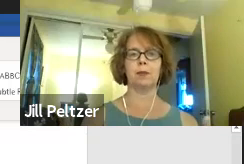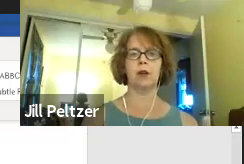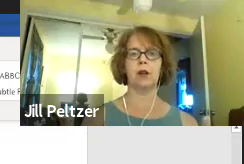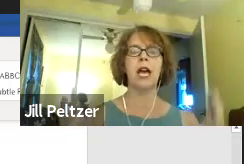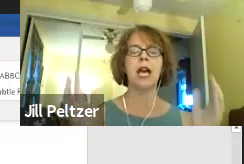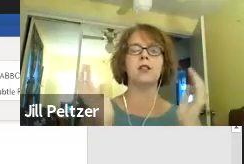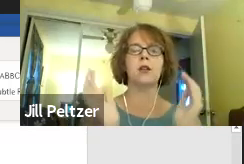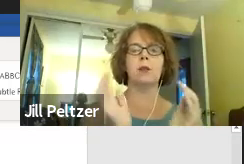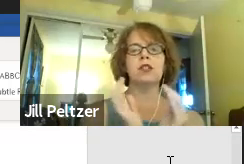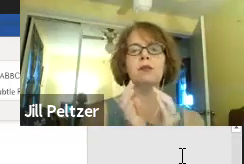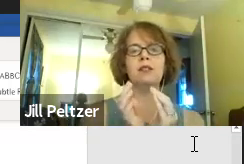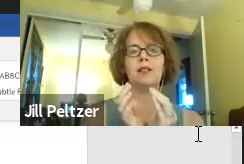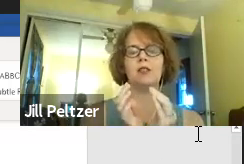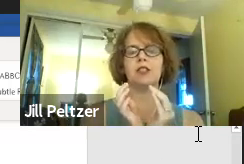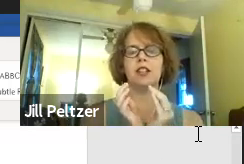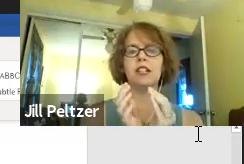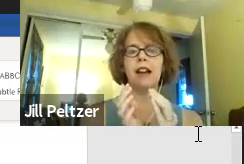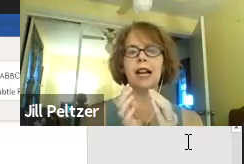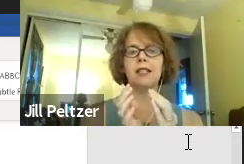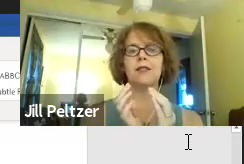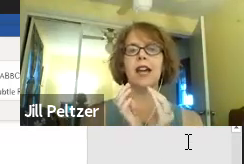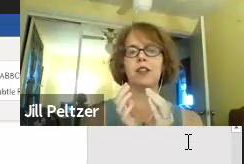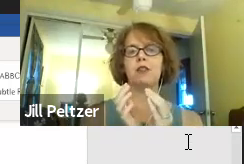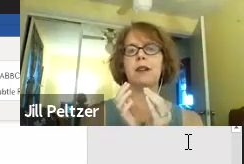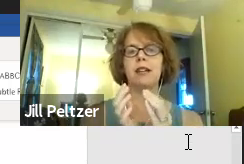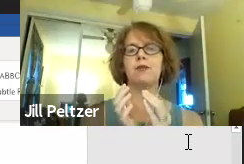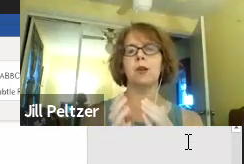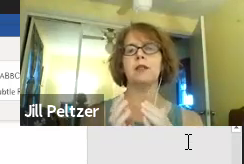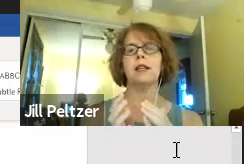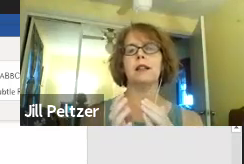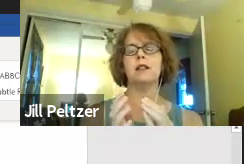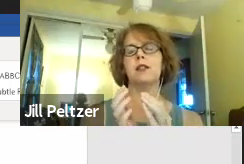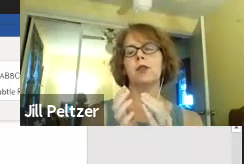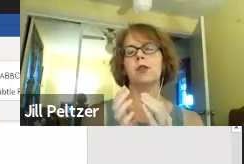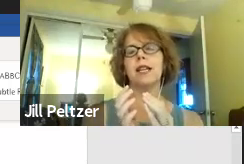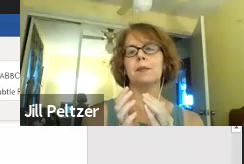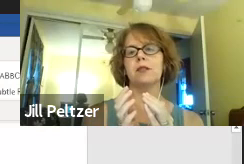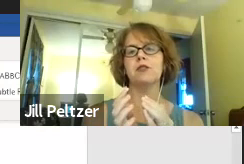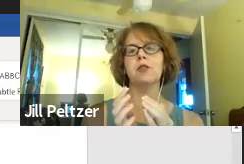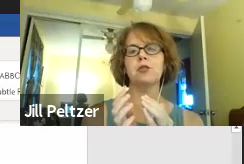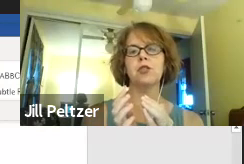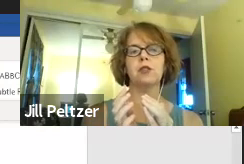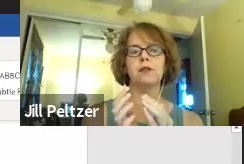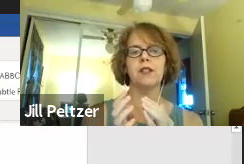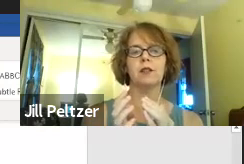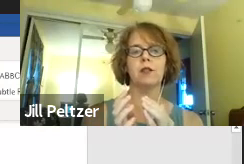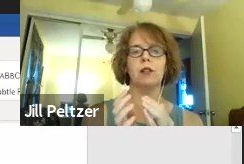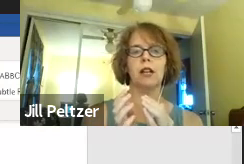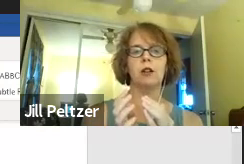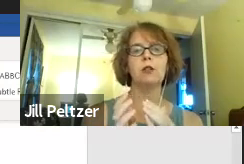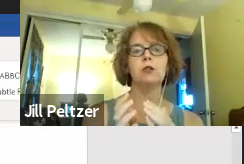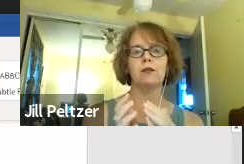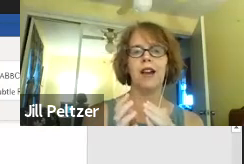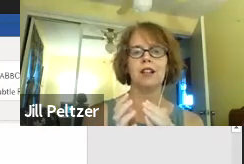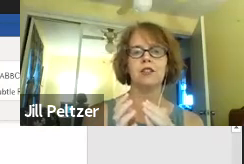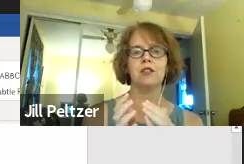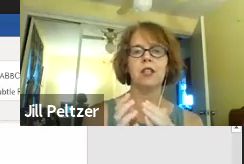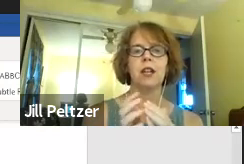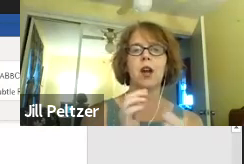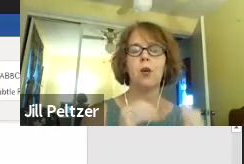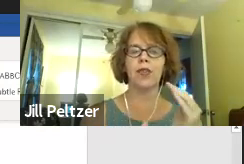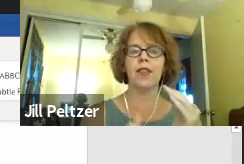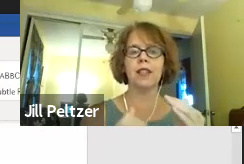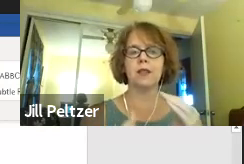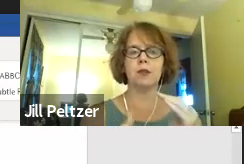of people. So the multiple levels are interactive and they're reinforcing. So for example, the social, physical, and cultural